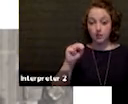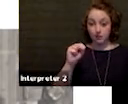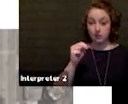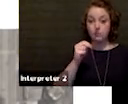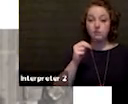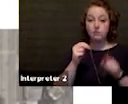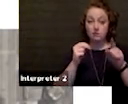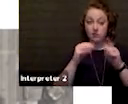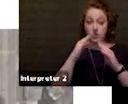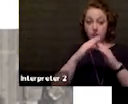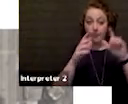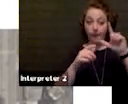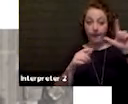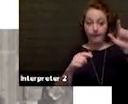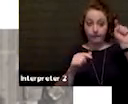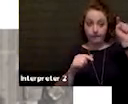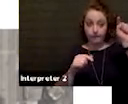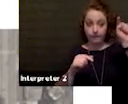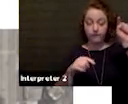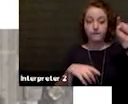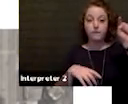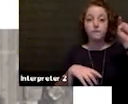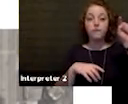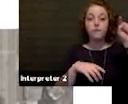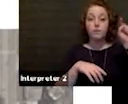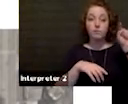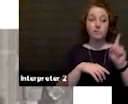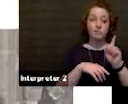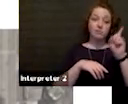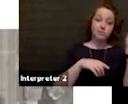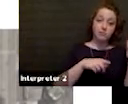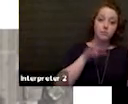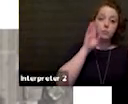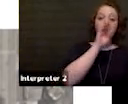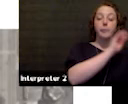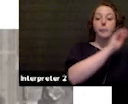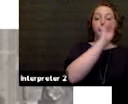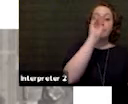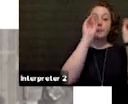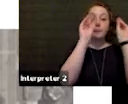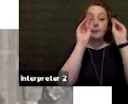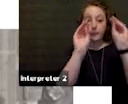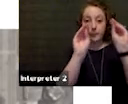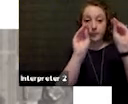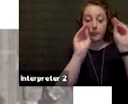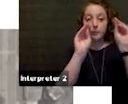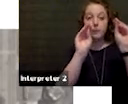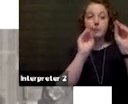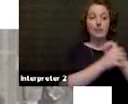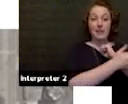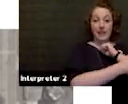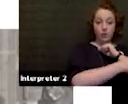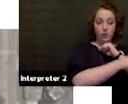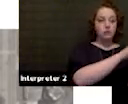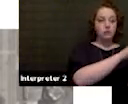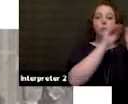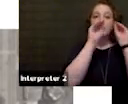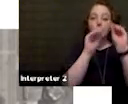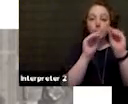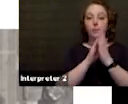corner. And so it's moving over from the county's property over to the high school